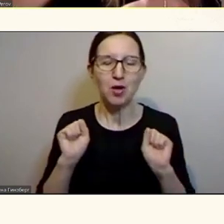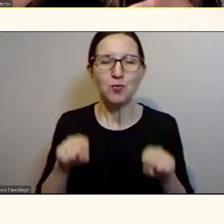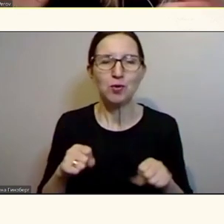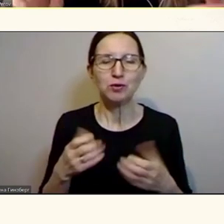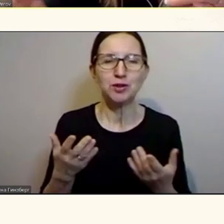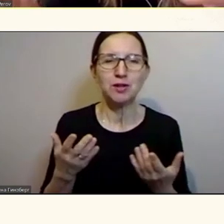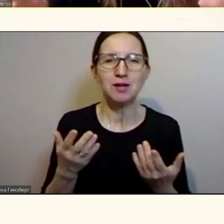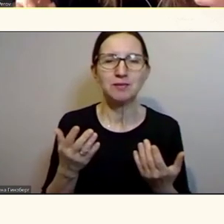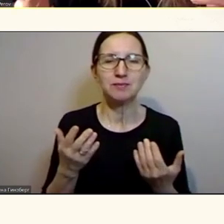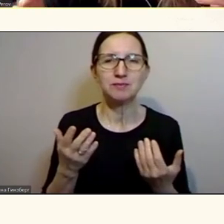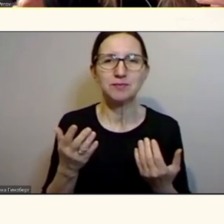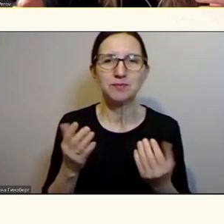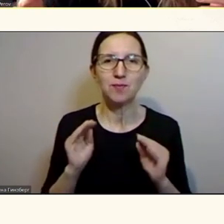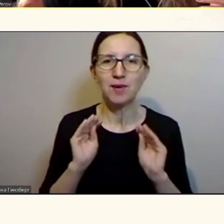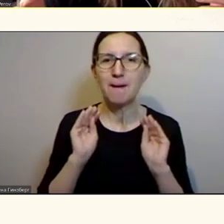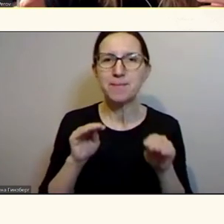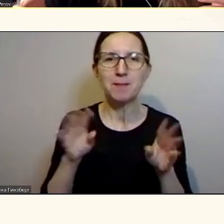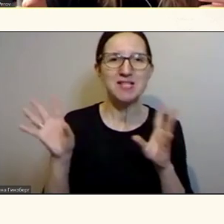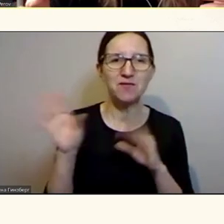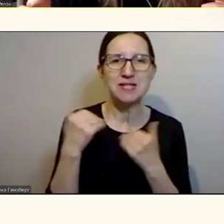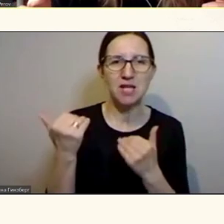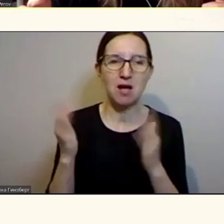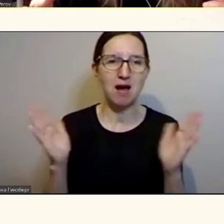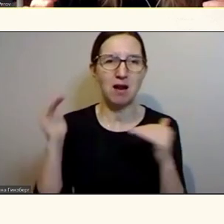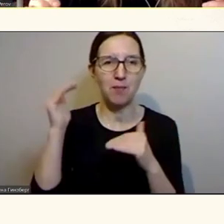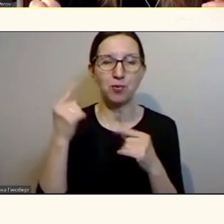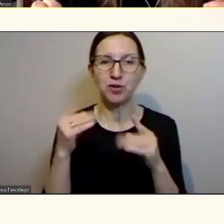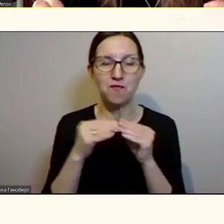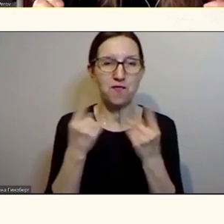and not kind of scattered around.